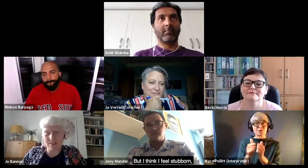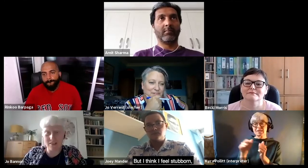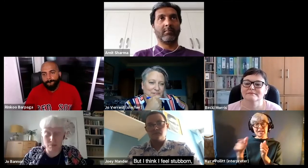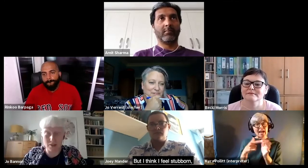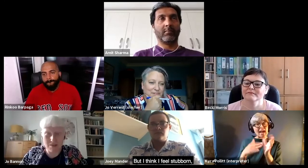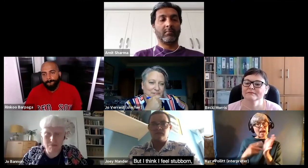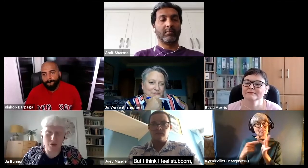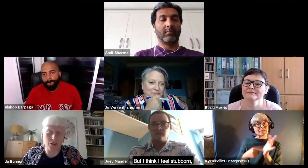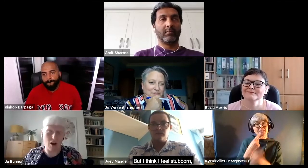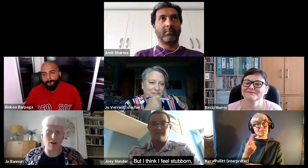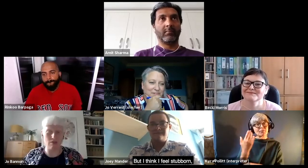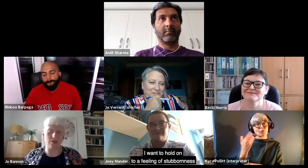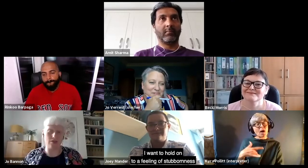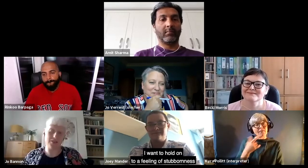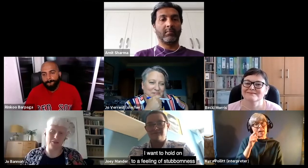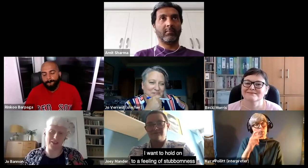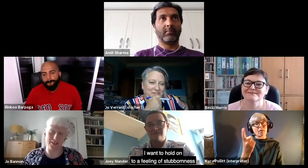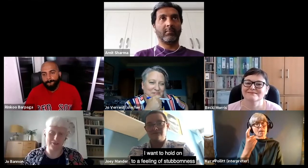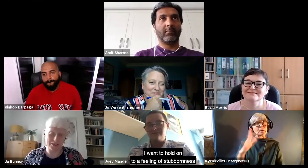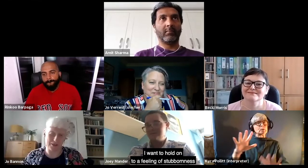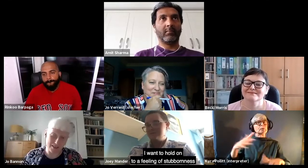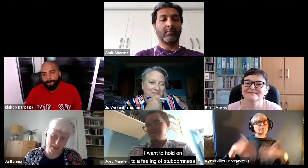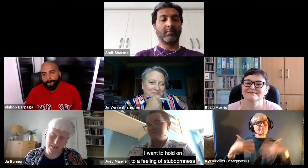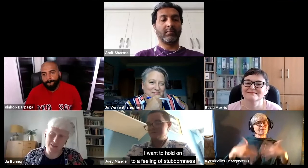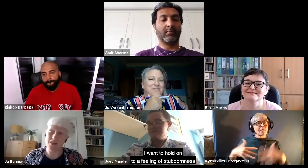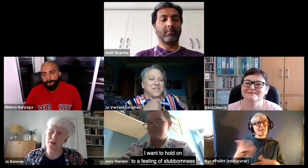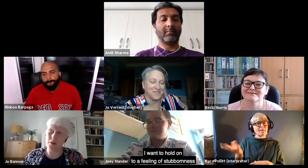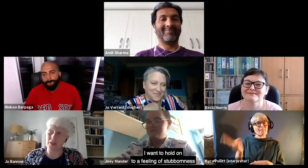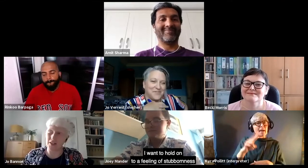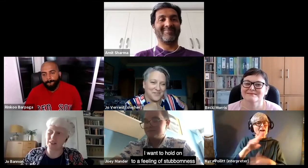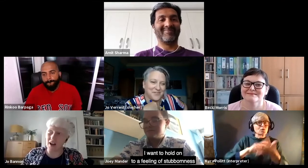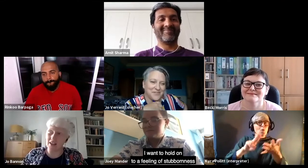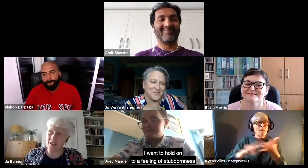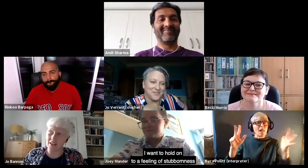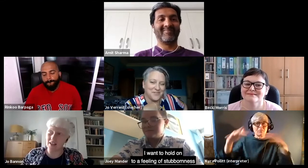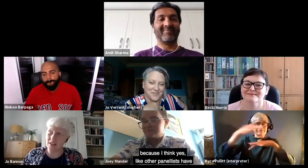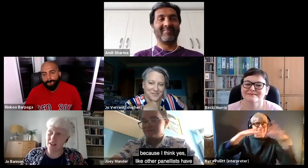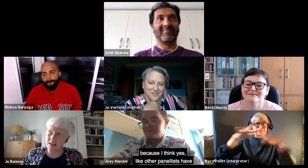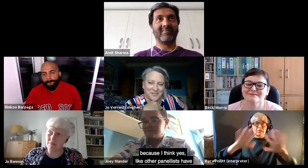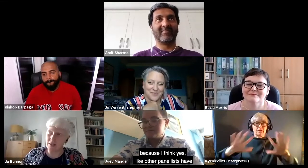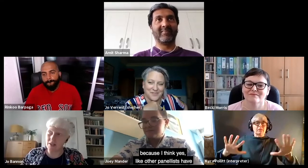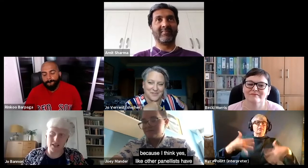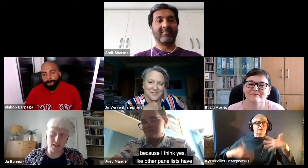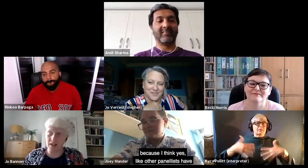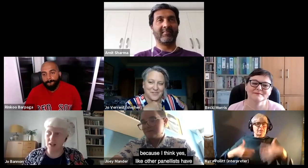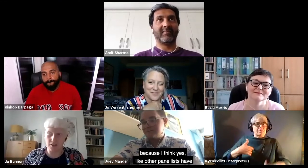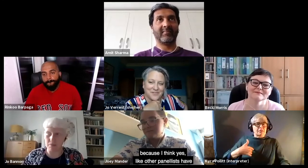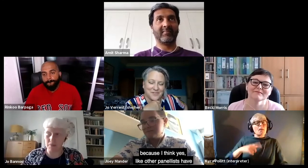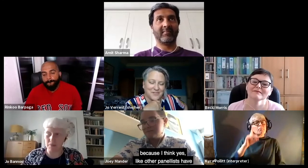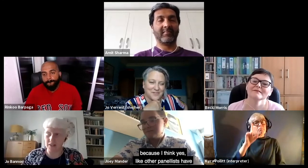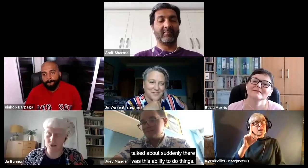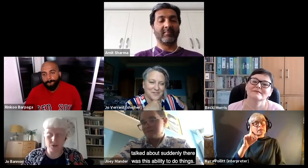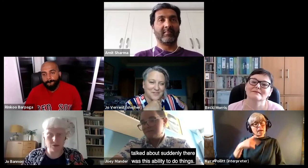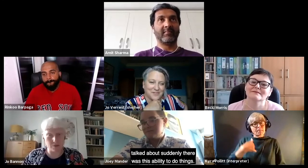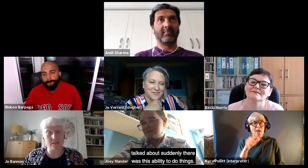feel stubborn. I want to hold on to a feeling of stubbornness, because I think, yeah, like other